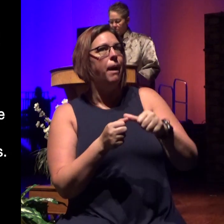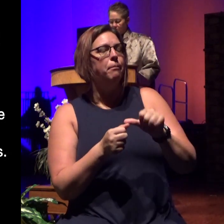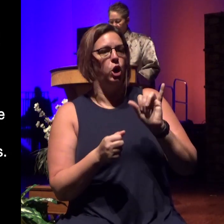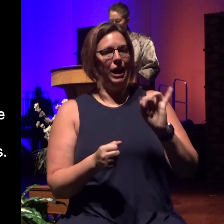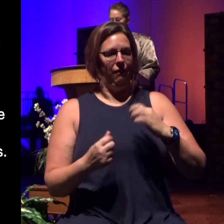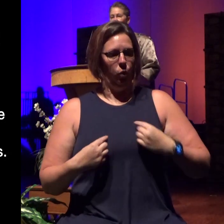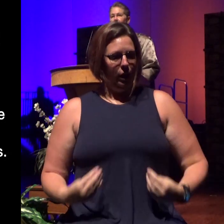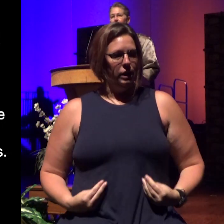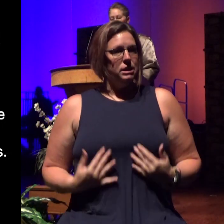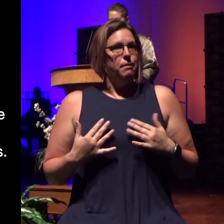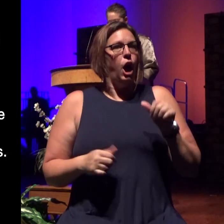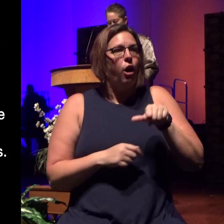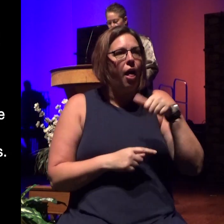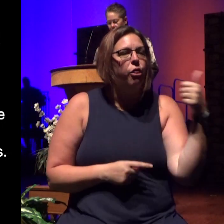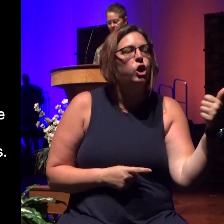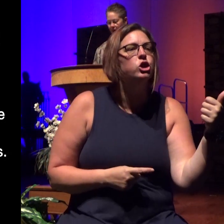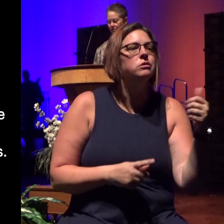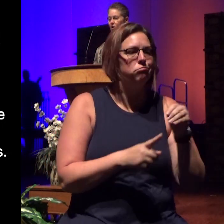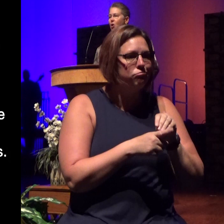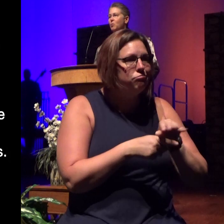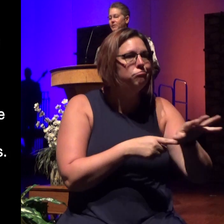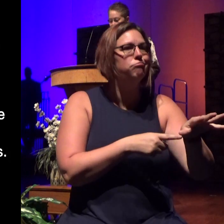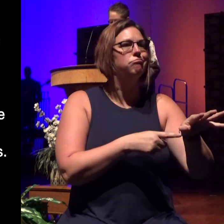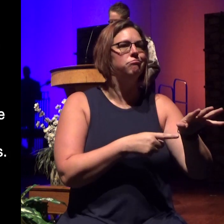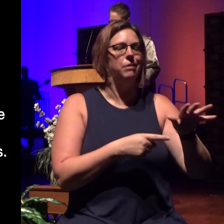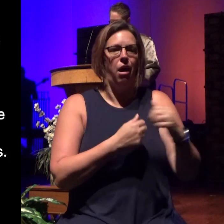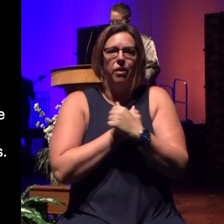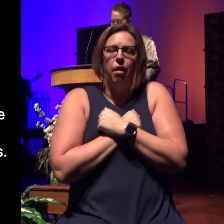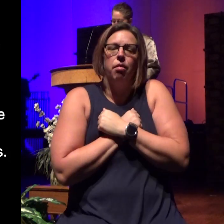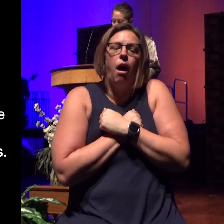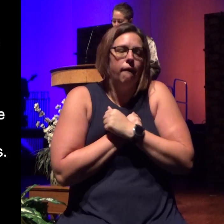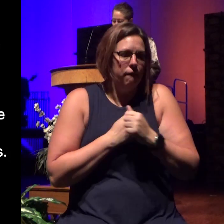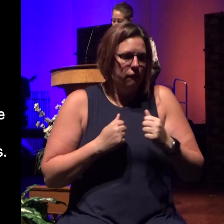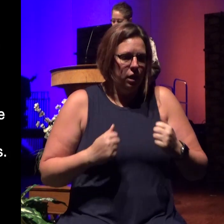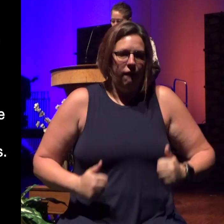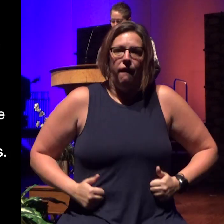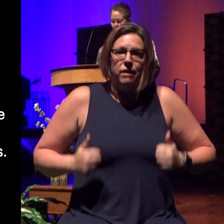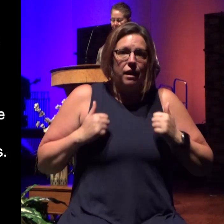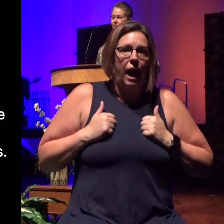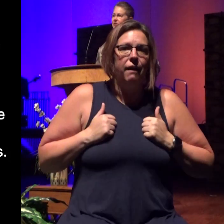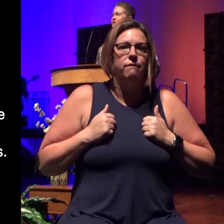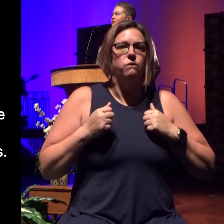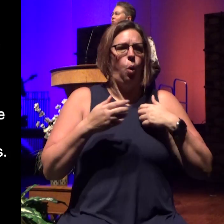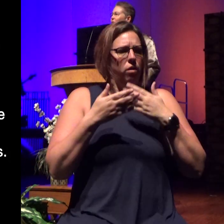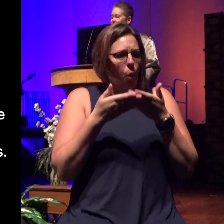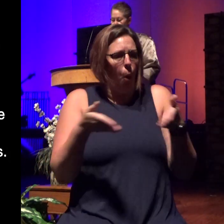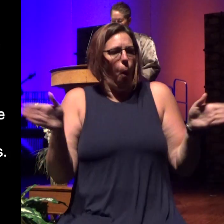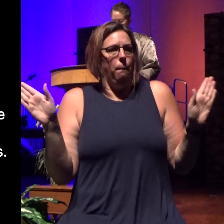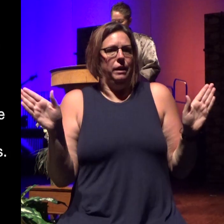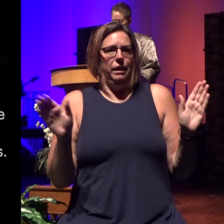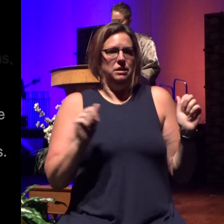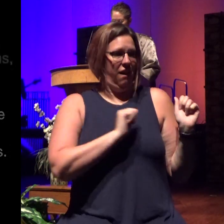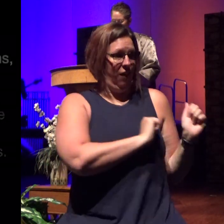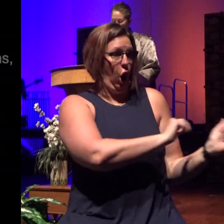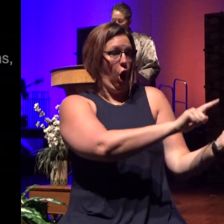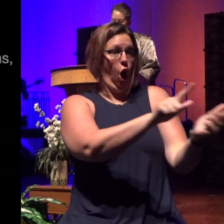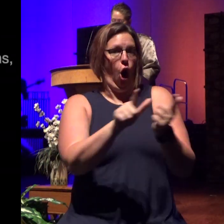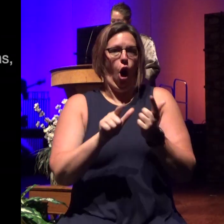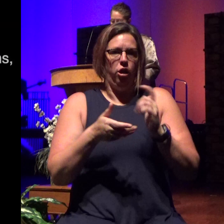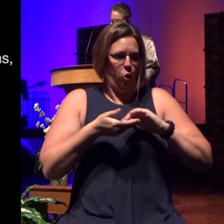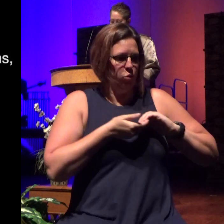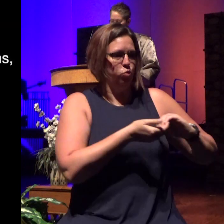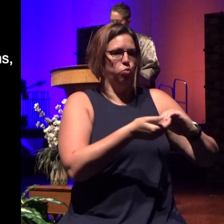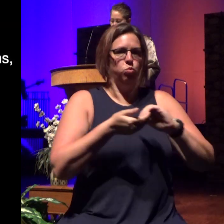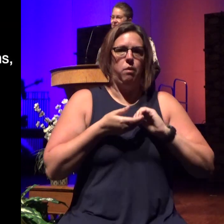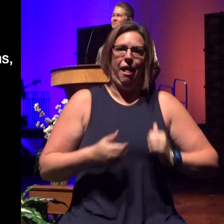in others a love for life and an openness of all of those who lived it with us. We